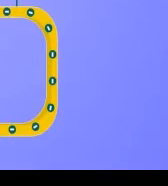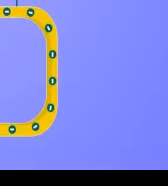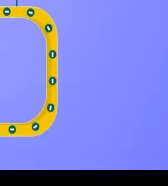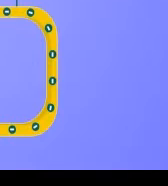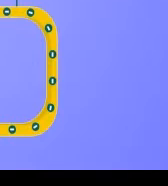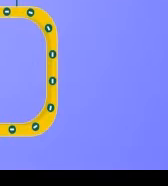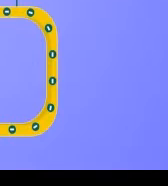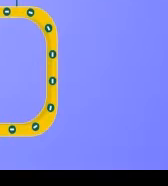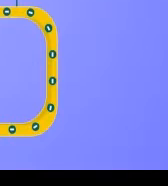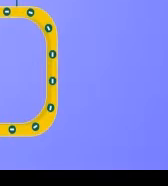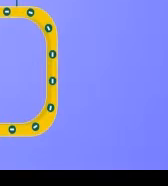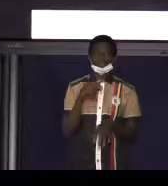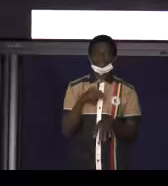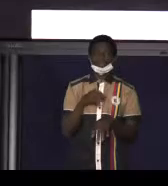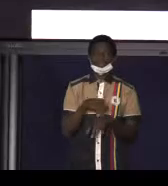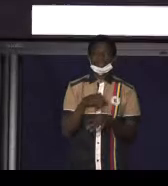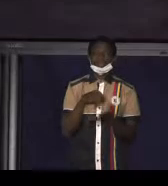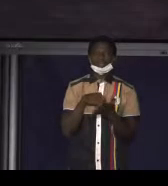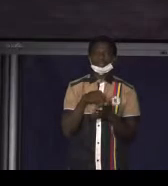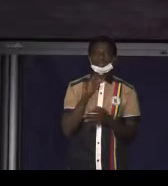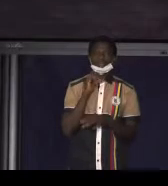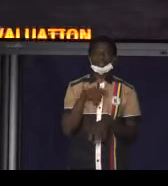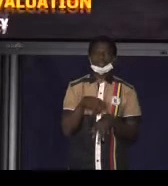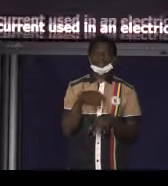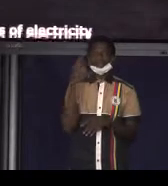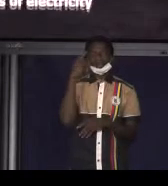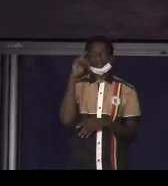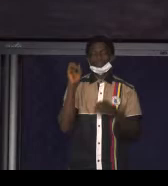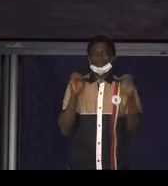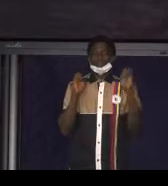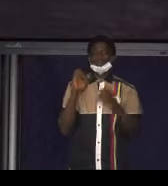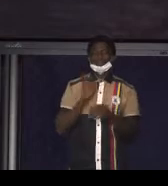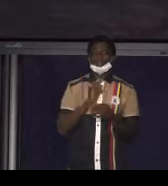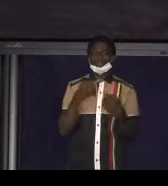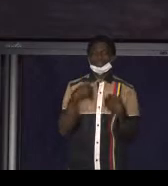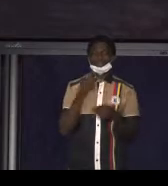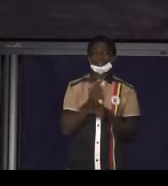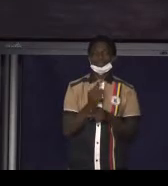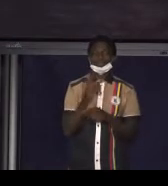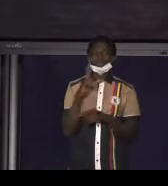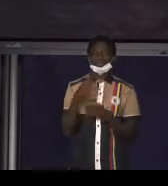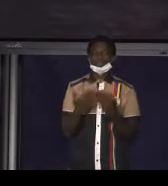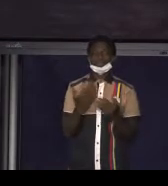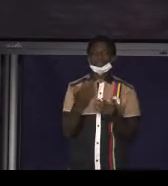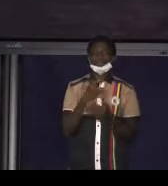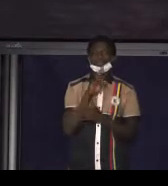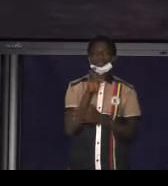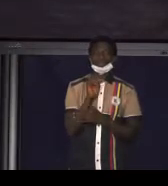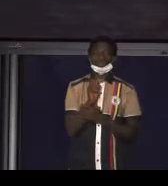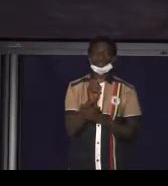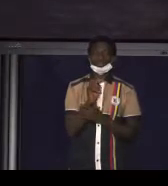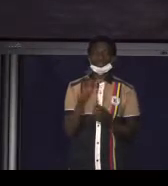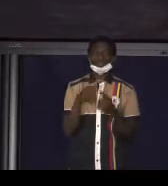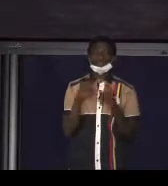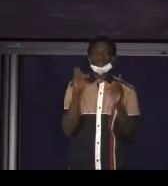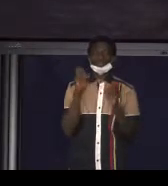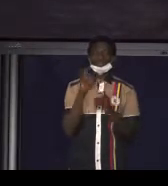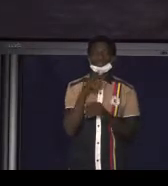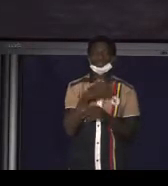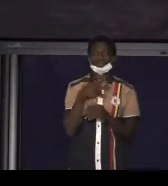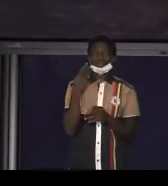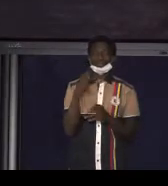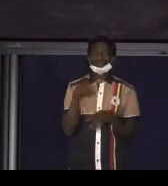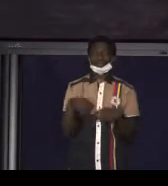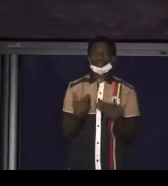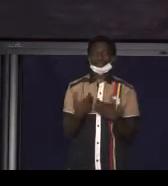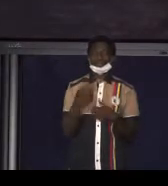current in a circuit. So it's time for evaluation. So I have just 3 simple questions